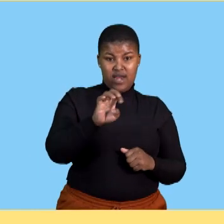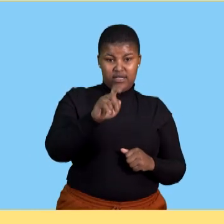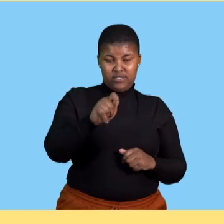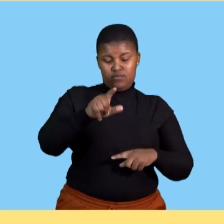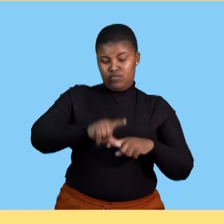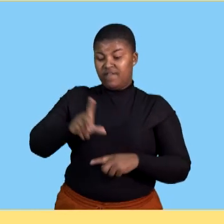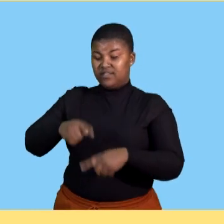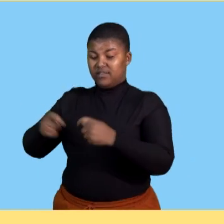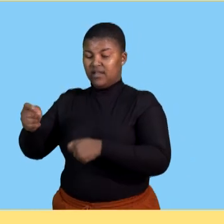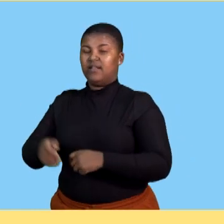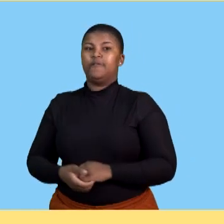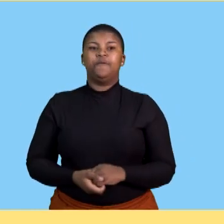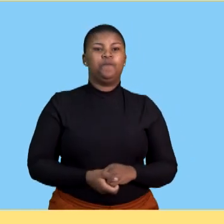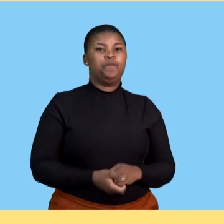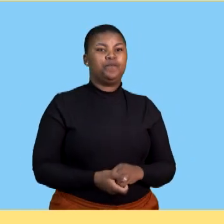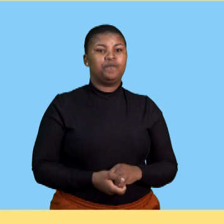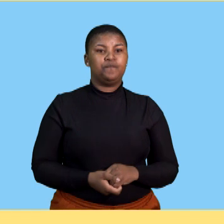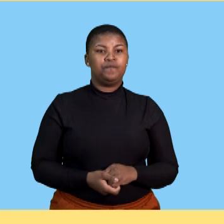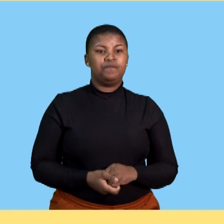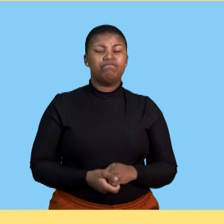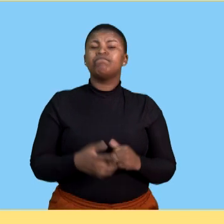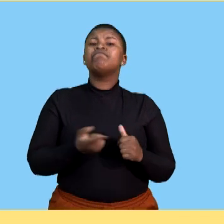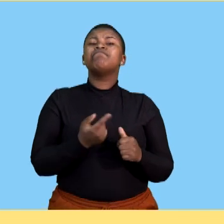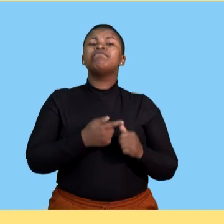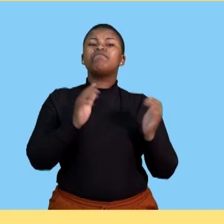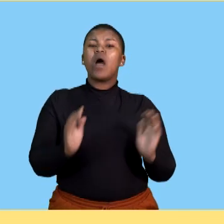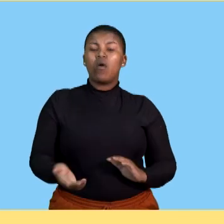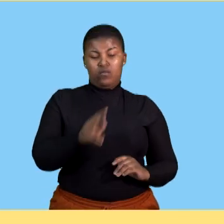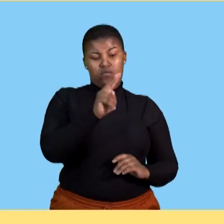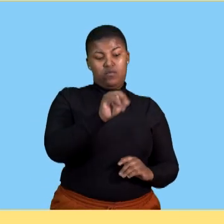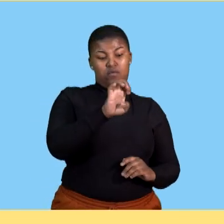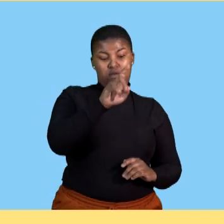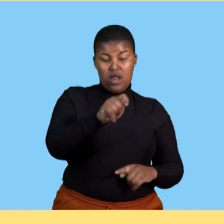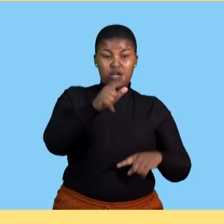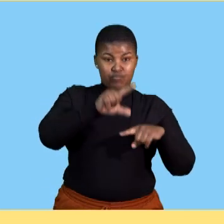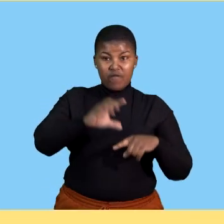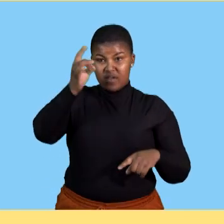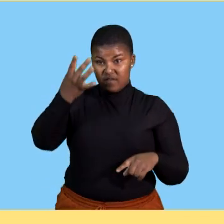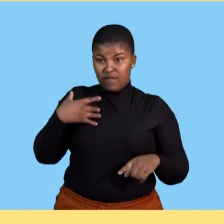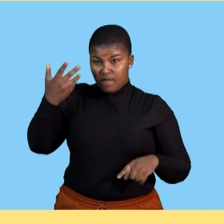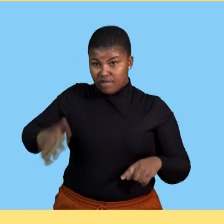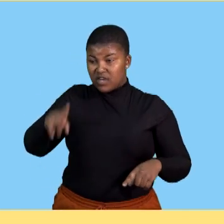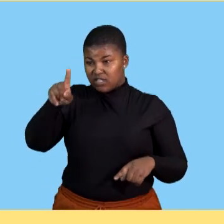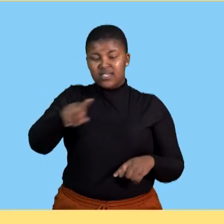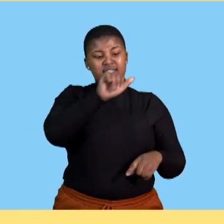sales. The formula is your net profit, which is given here,